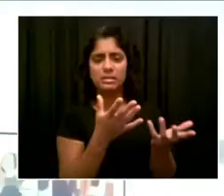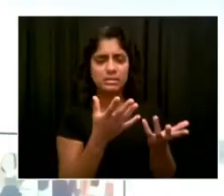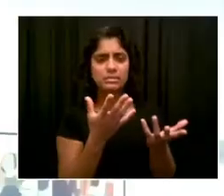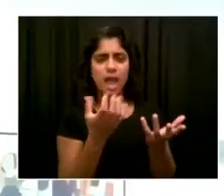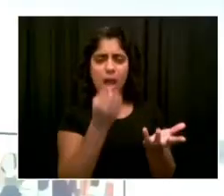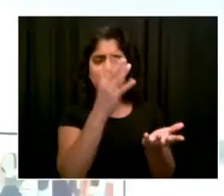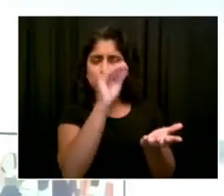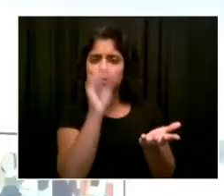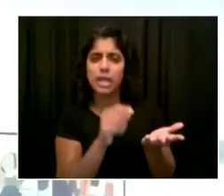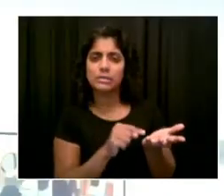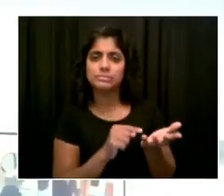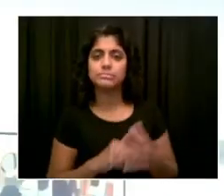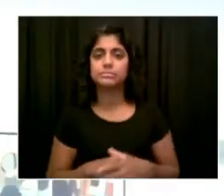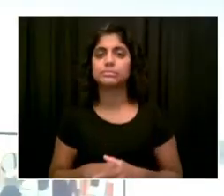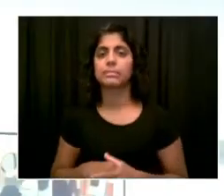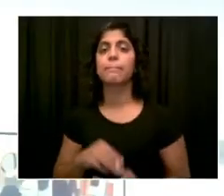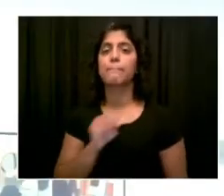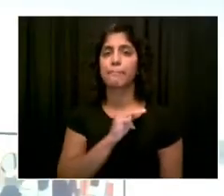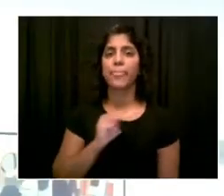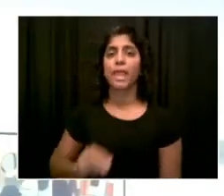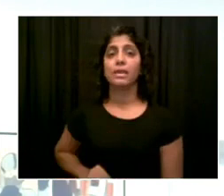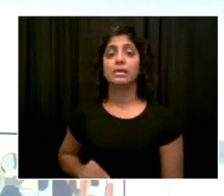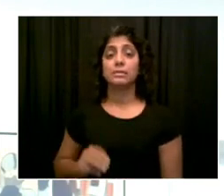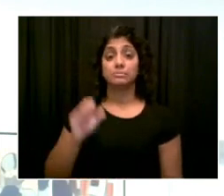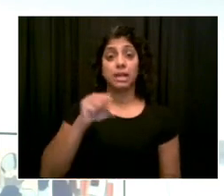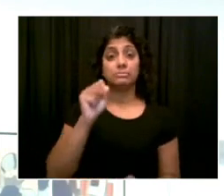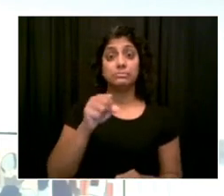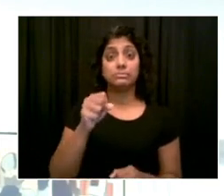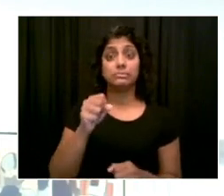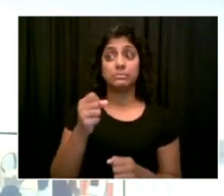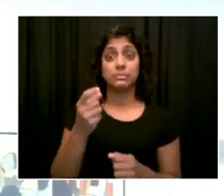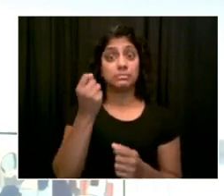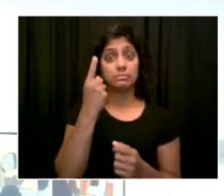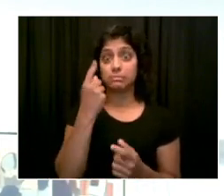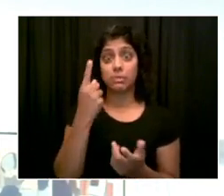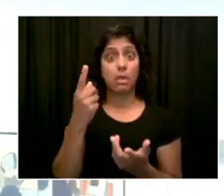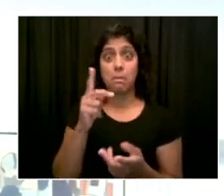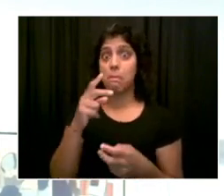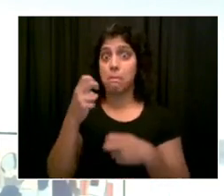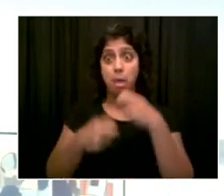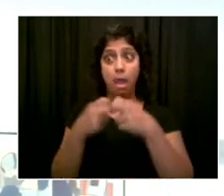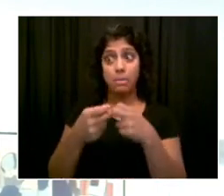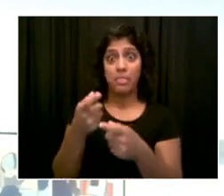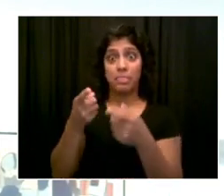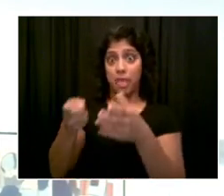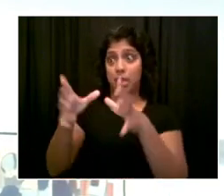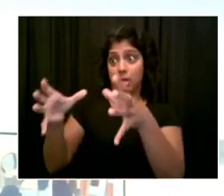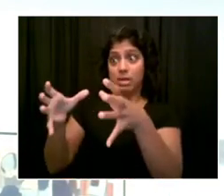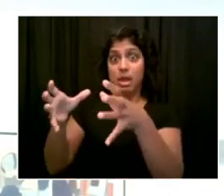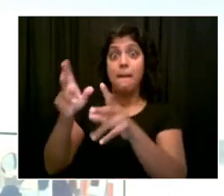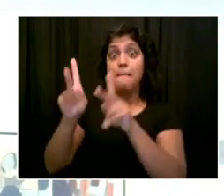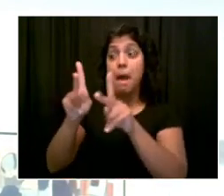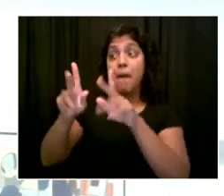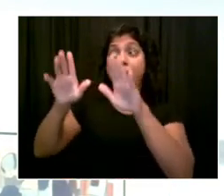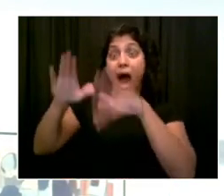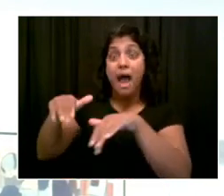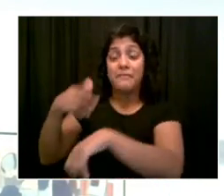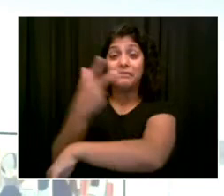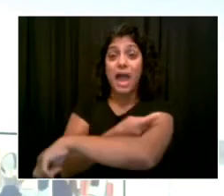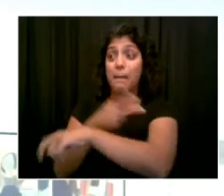Thank you, Mr. Mayor. And that's right. The Delta variant, as we've said, presents the greatest risk for people who